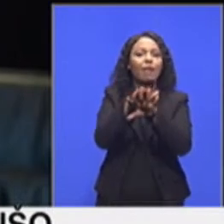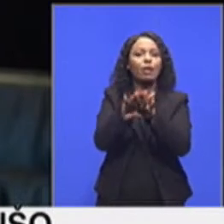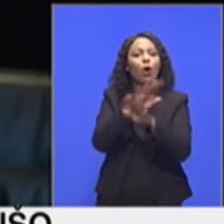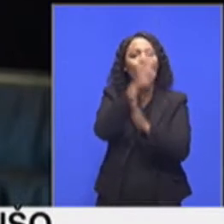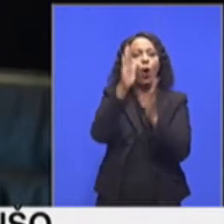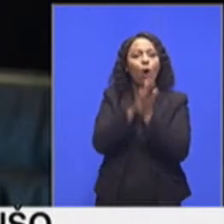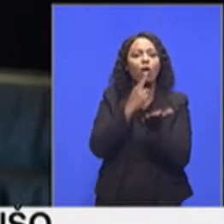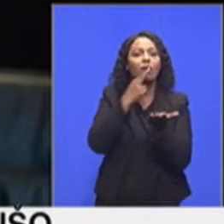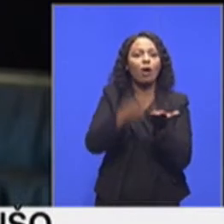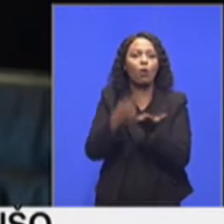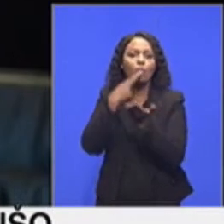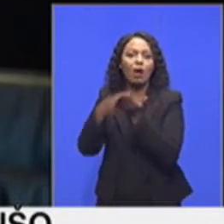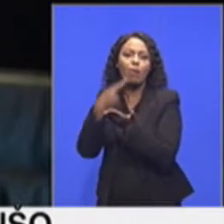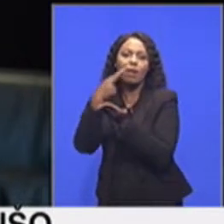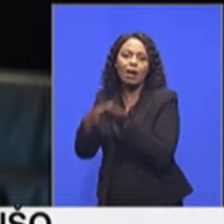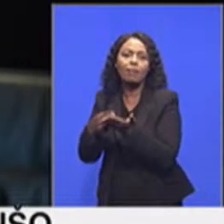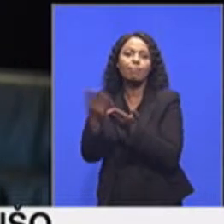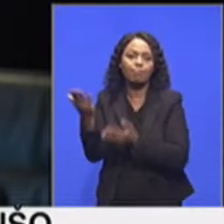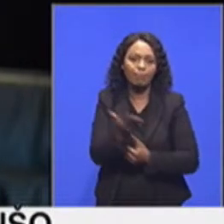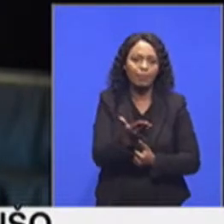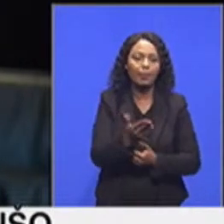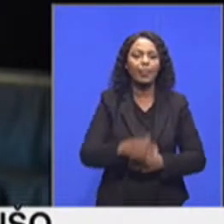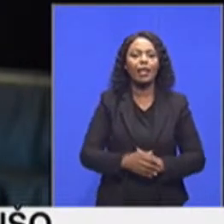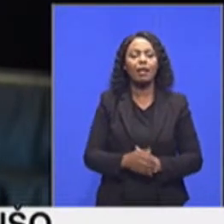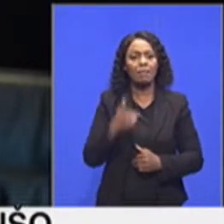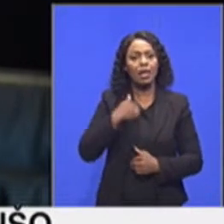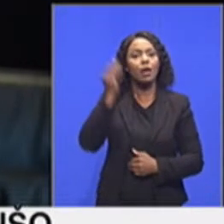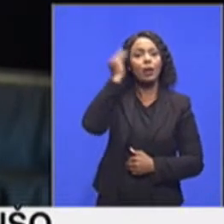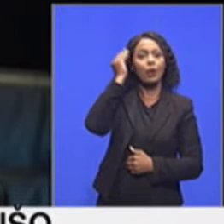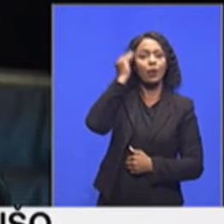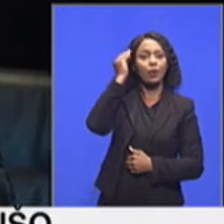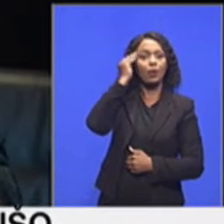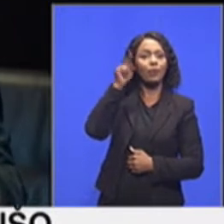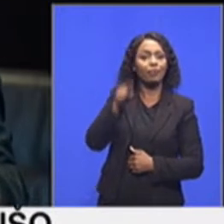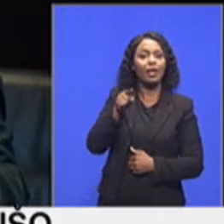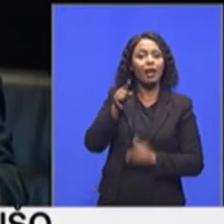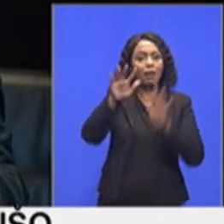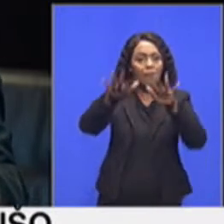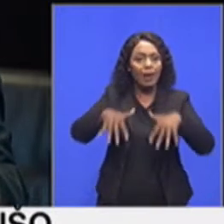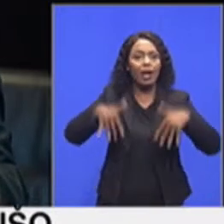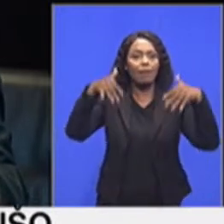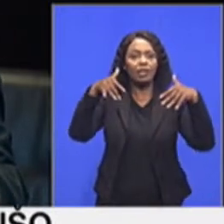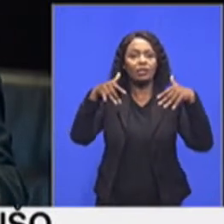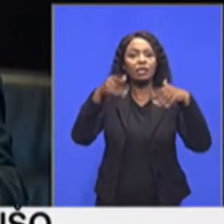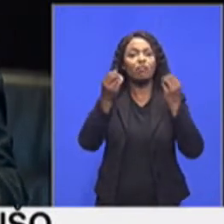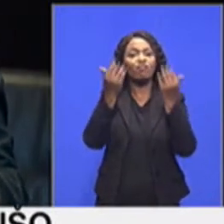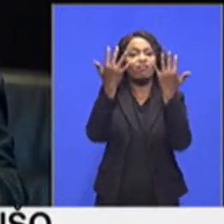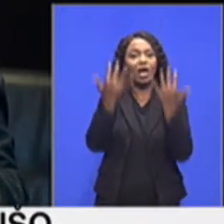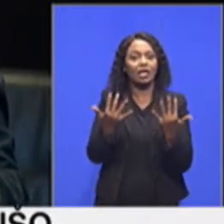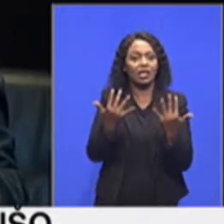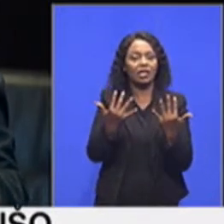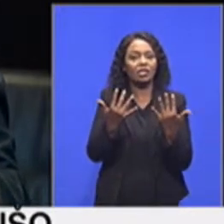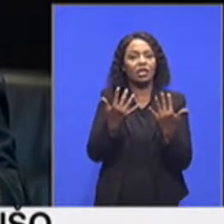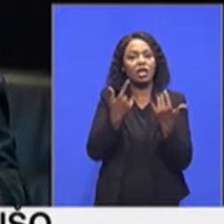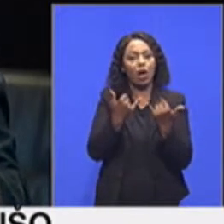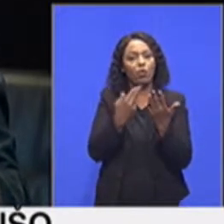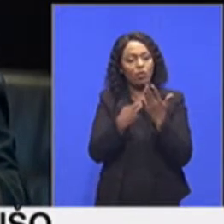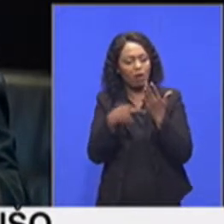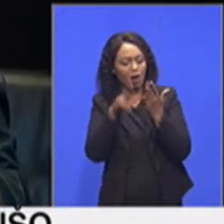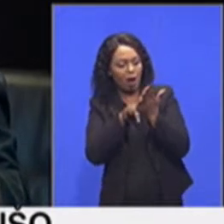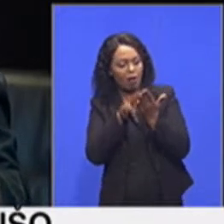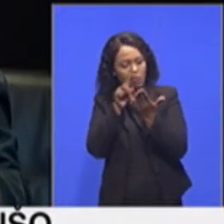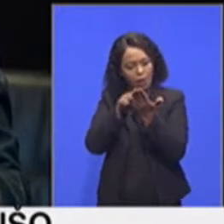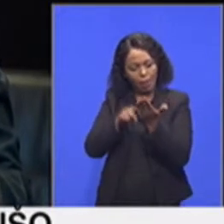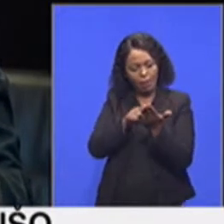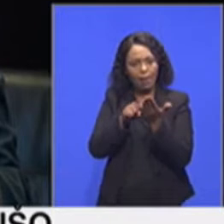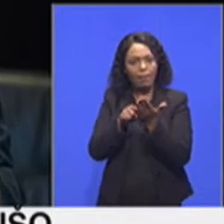recommendations. I'm aware that Parliament has also revised this budget that we must take into account is